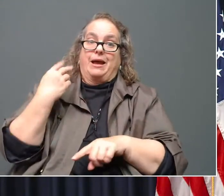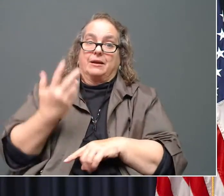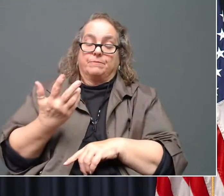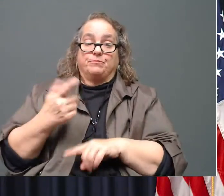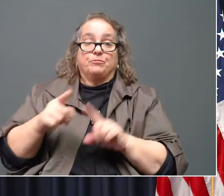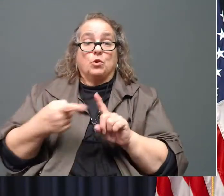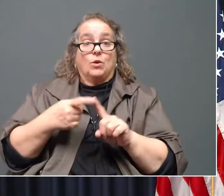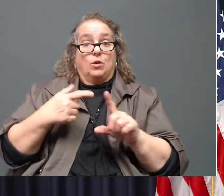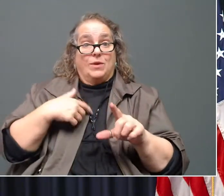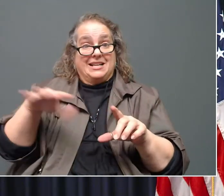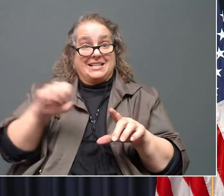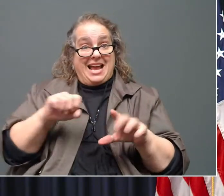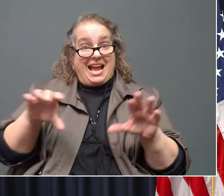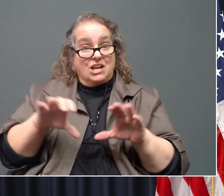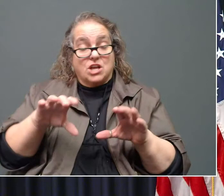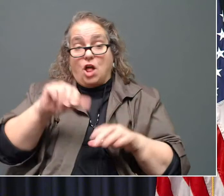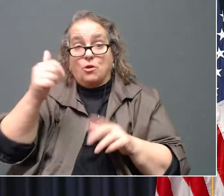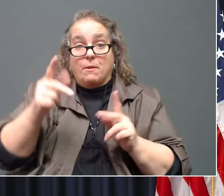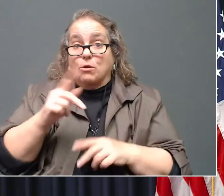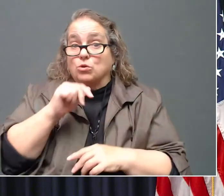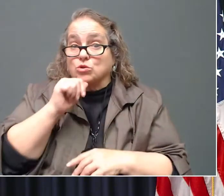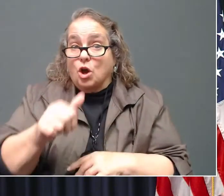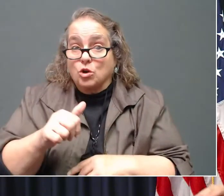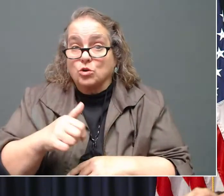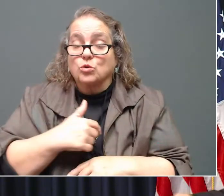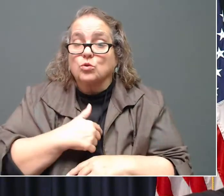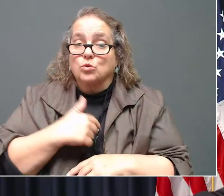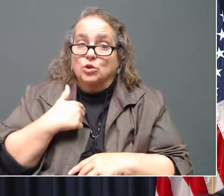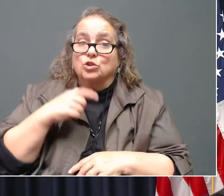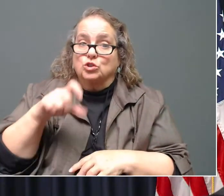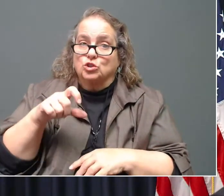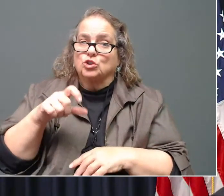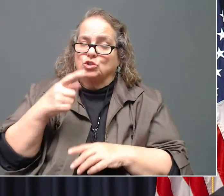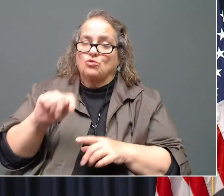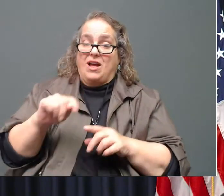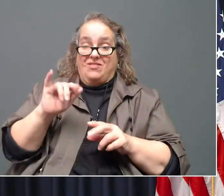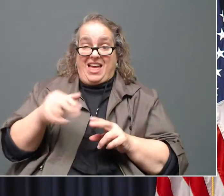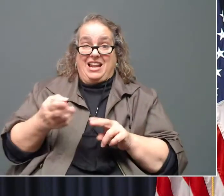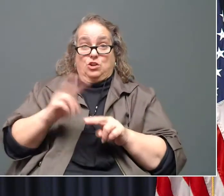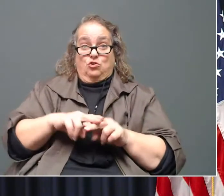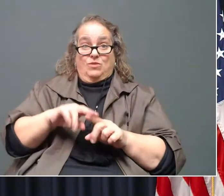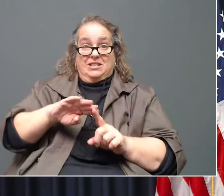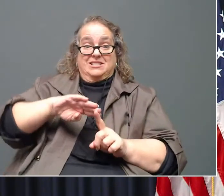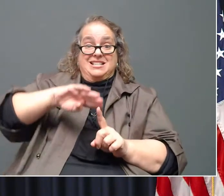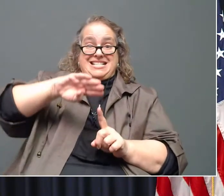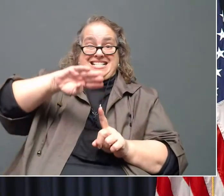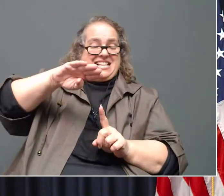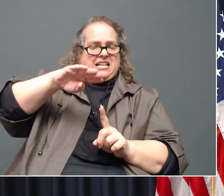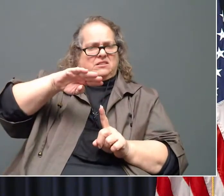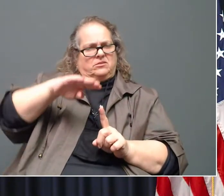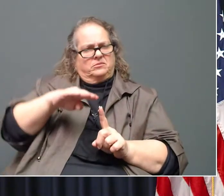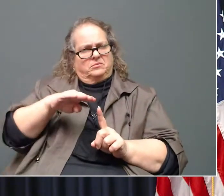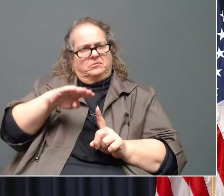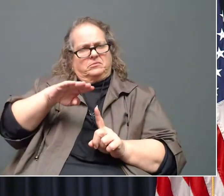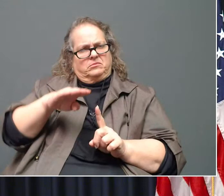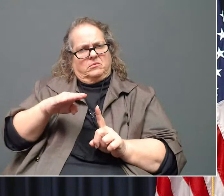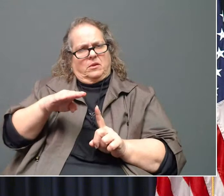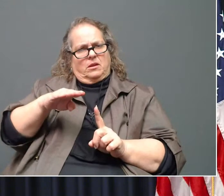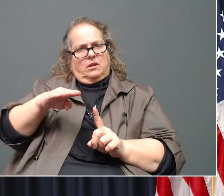people don't, we ought to be pressing down that increase. That we'll still see some of those numbers over time.